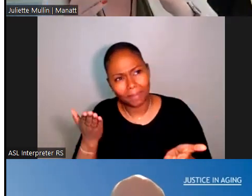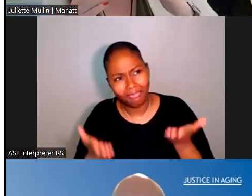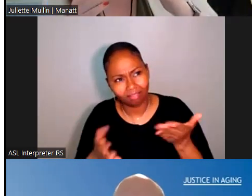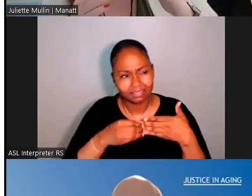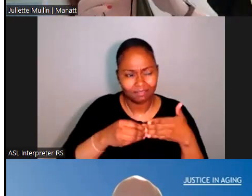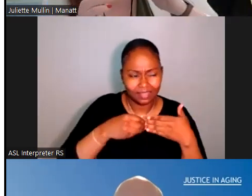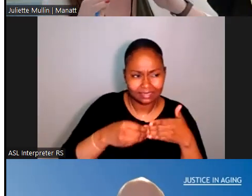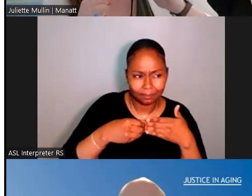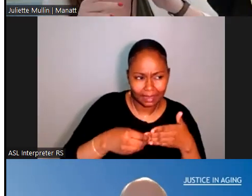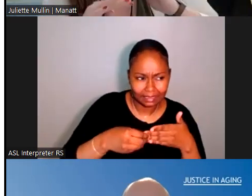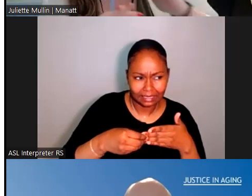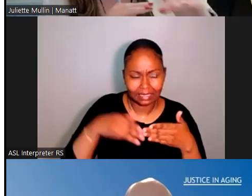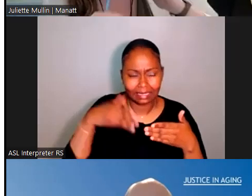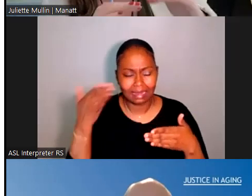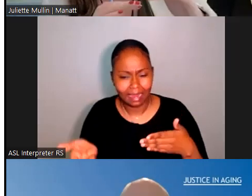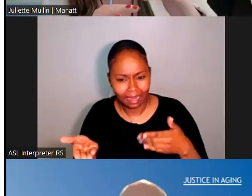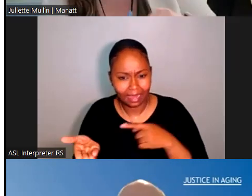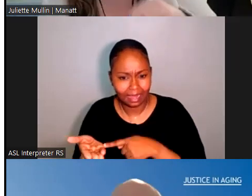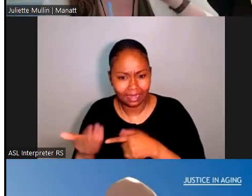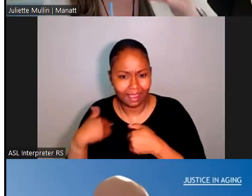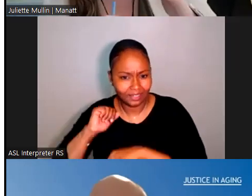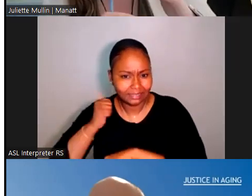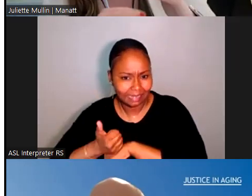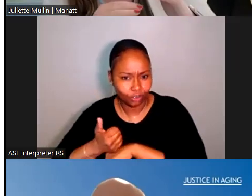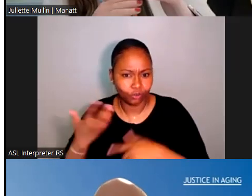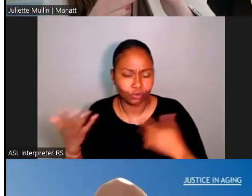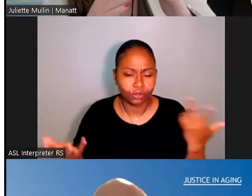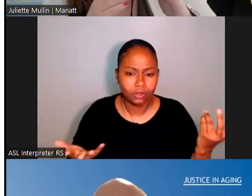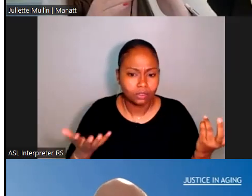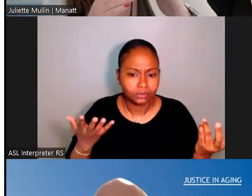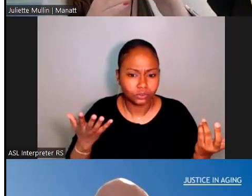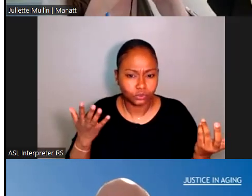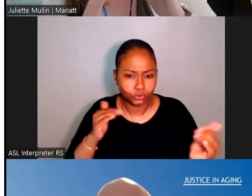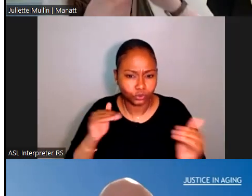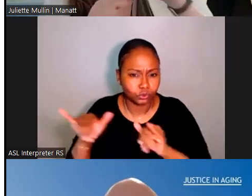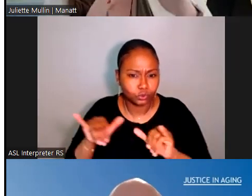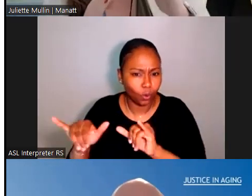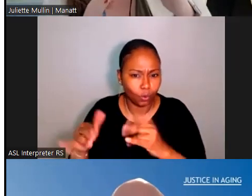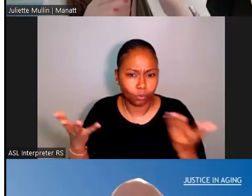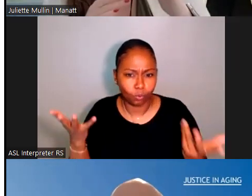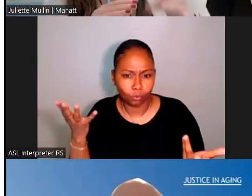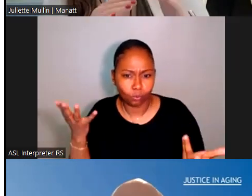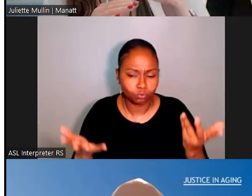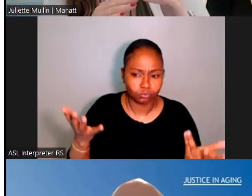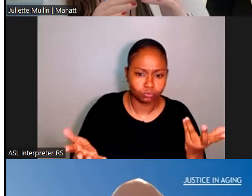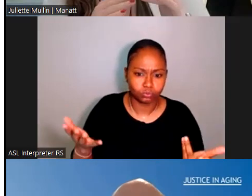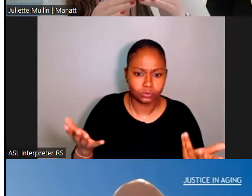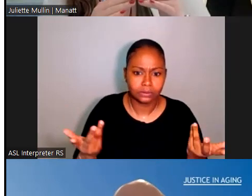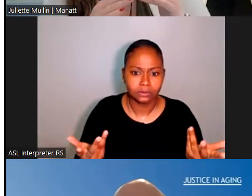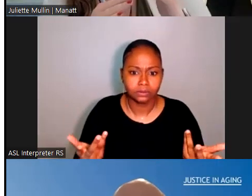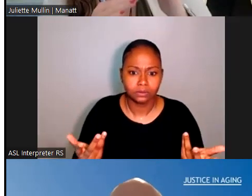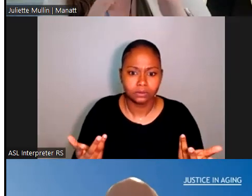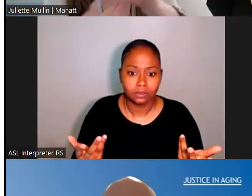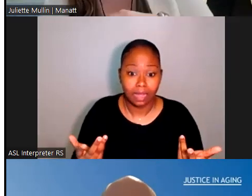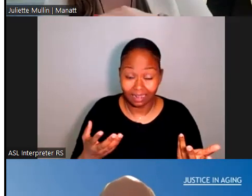flexibility and kind of setting a standard and saying this is what it needs to be. I think what we're trying to thread the needle on here, and would love